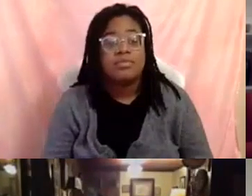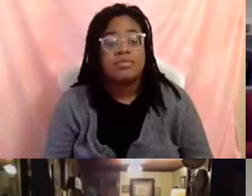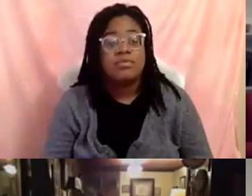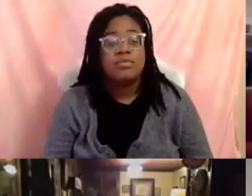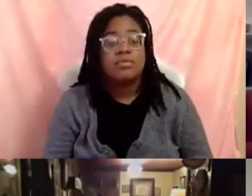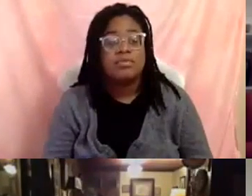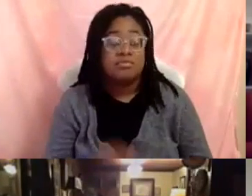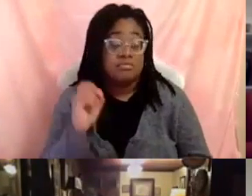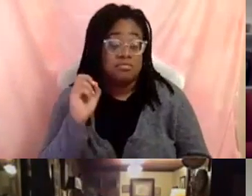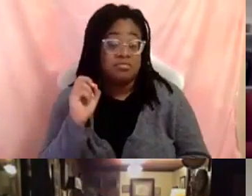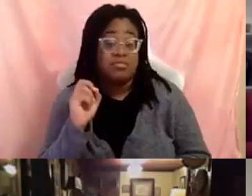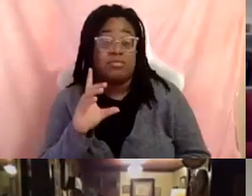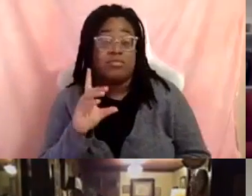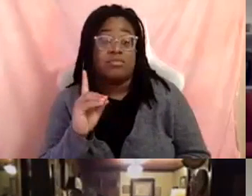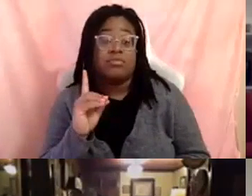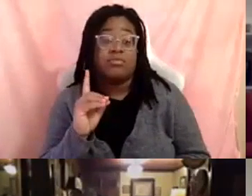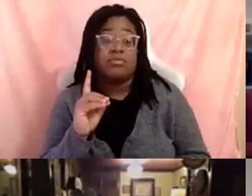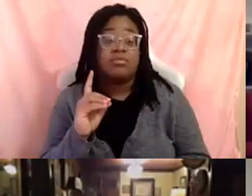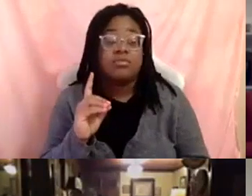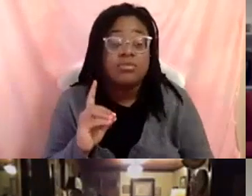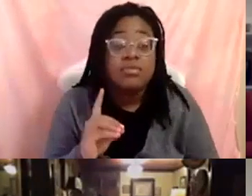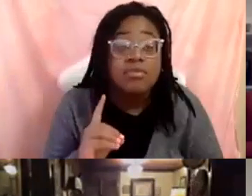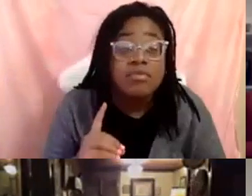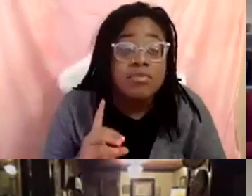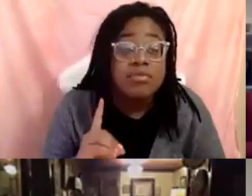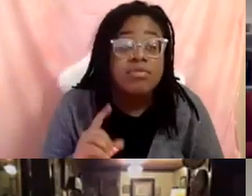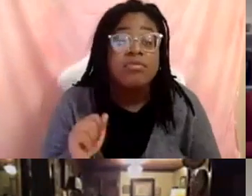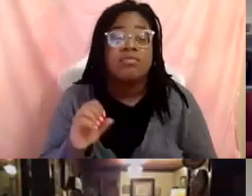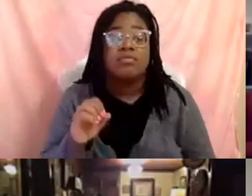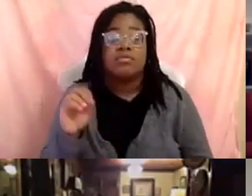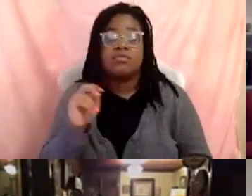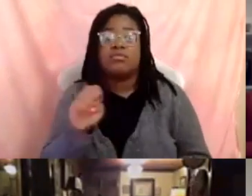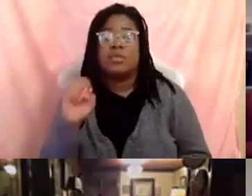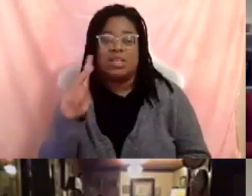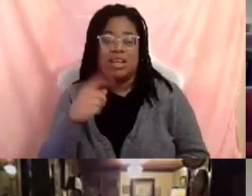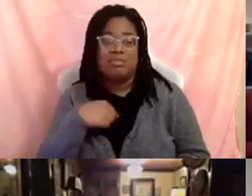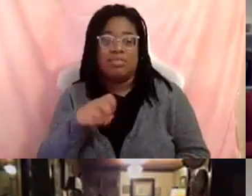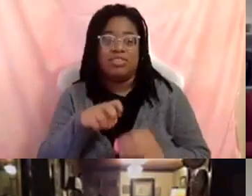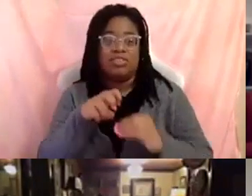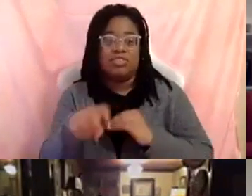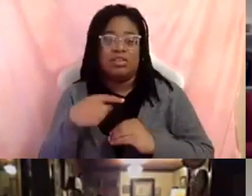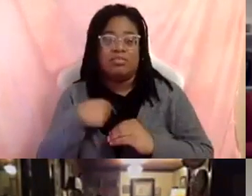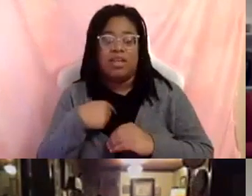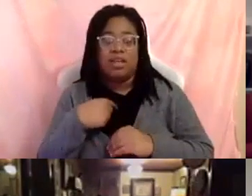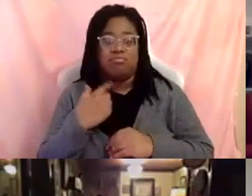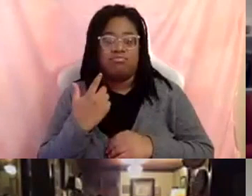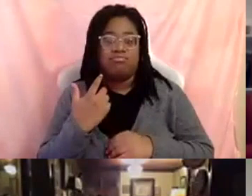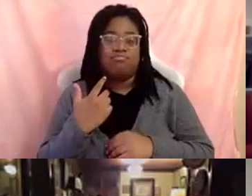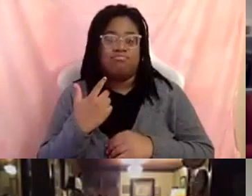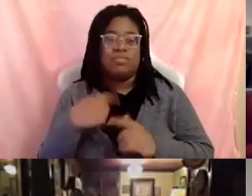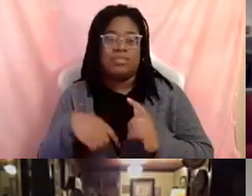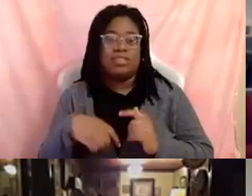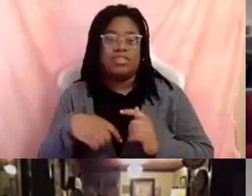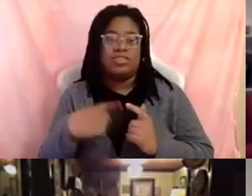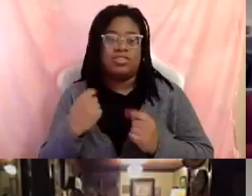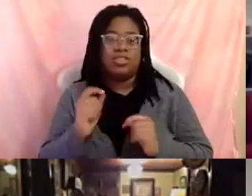Whew, okay, I'm jumping in. I honestly holding back tears, and they're not even held back at this point. I'm just